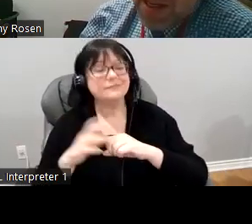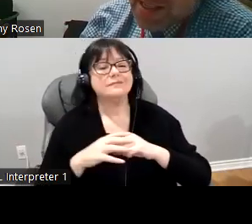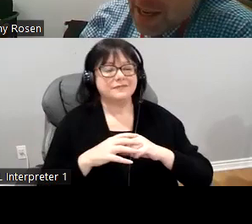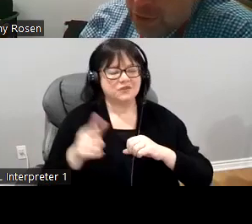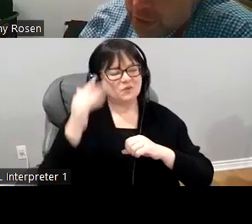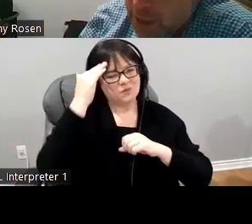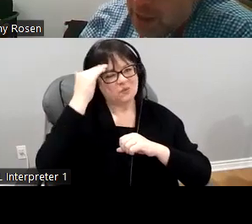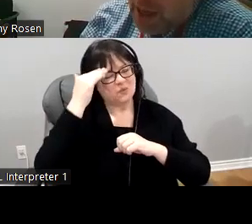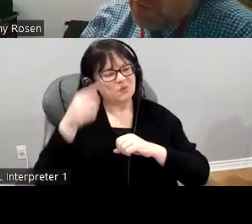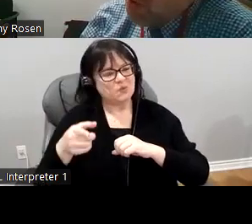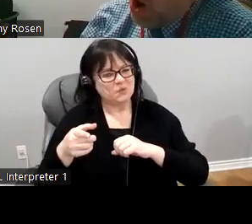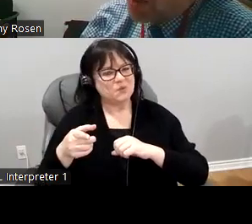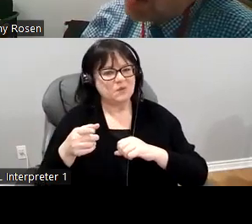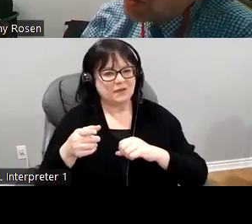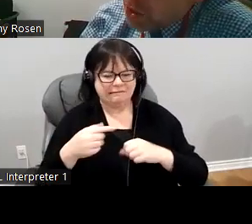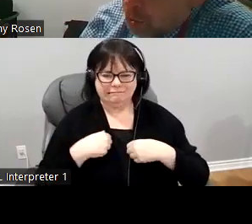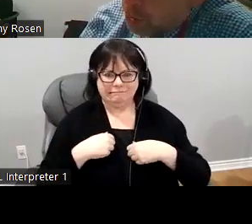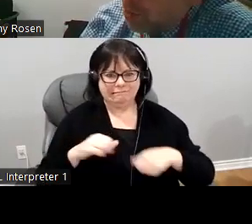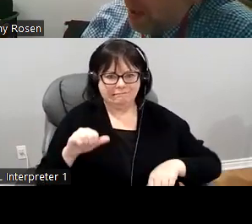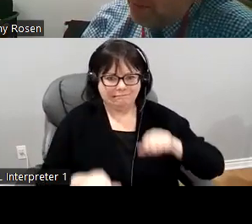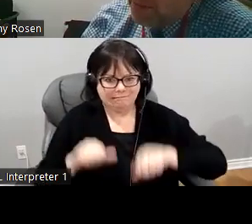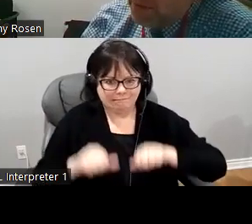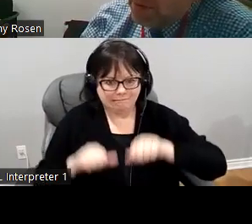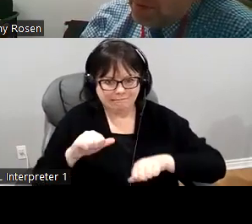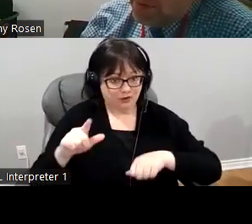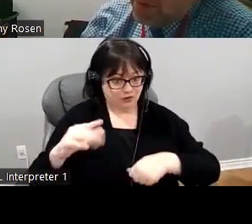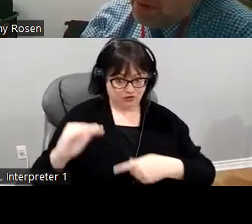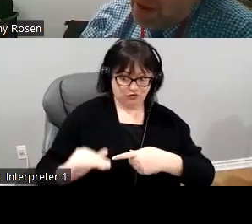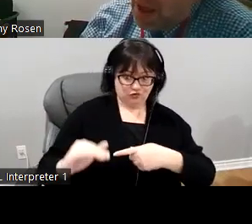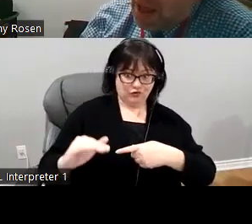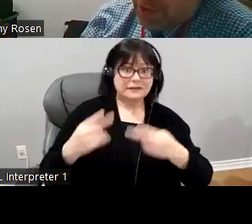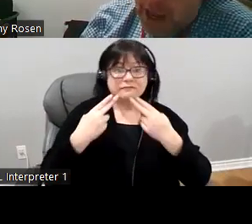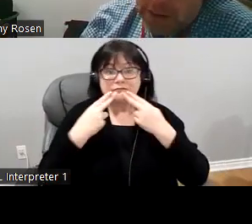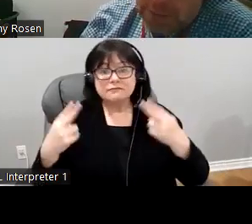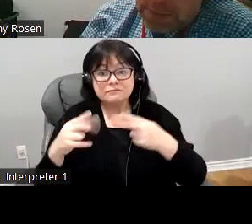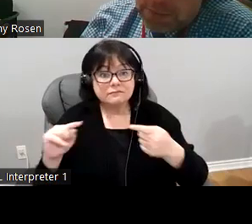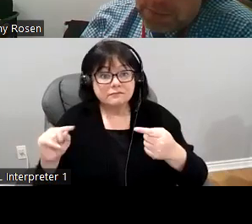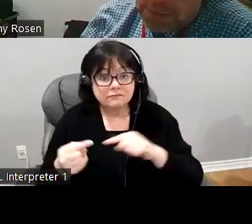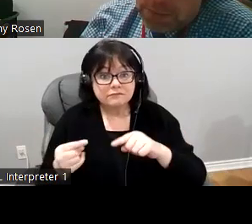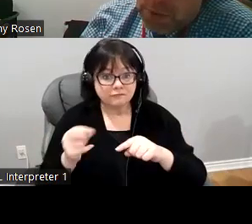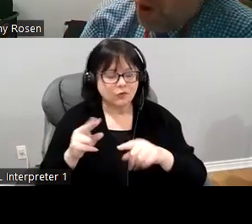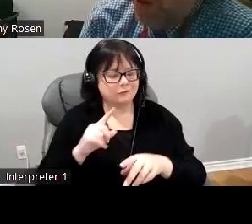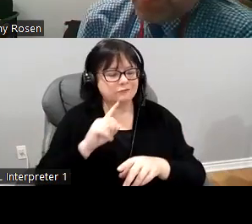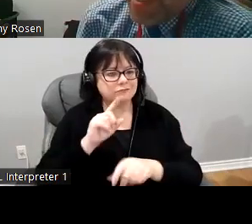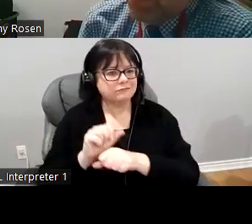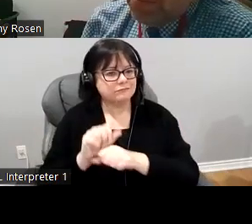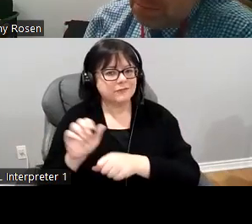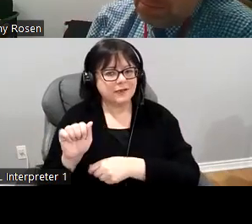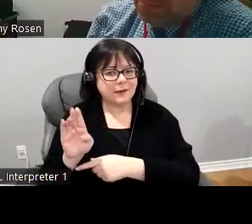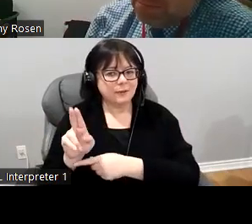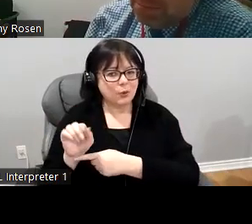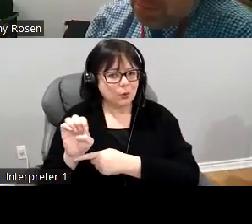So essentially, if you are concerned about a child, you call the